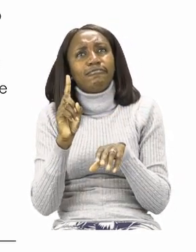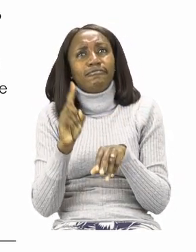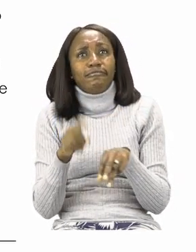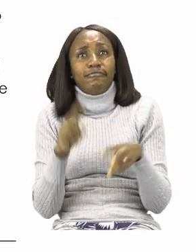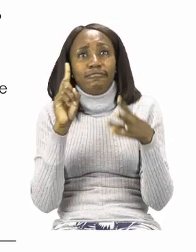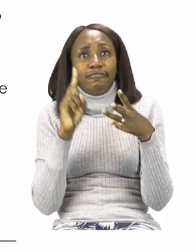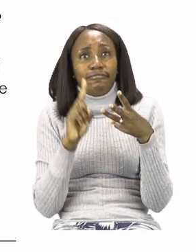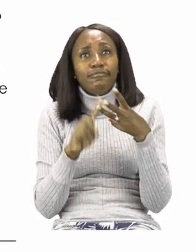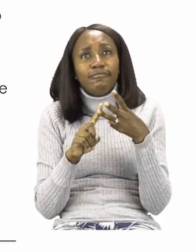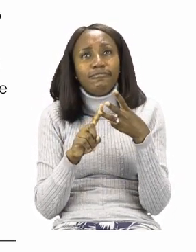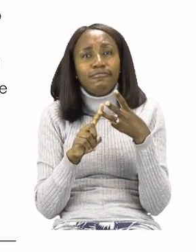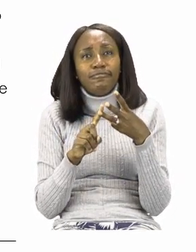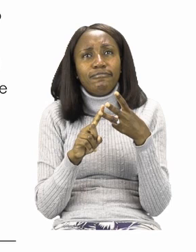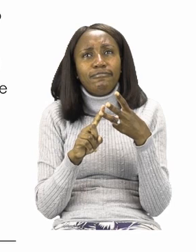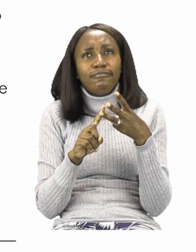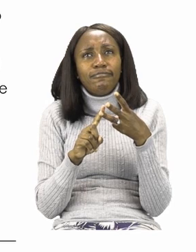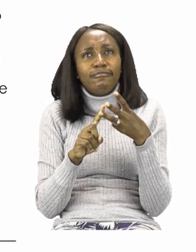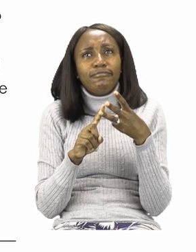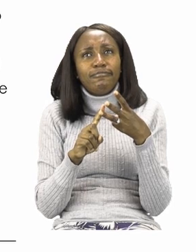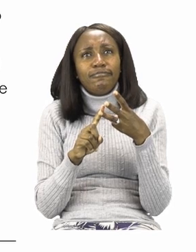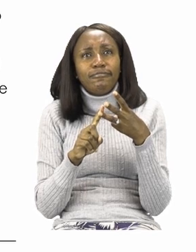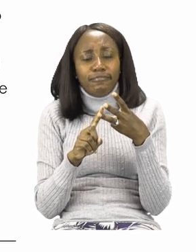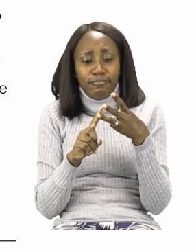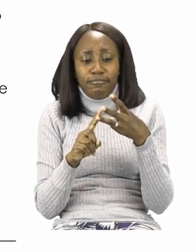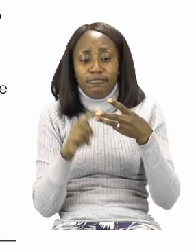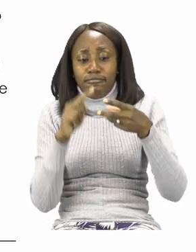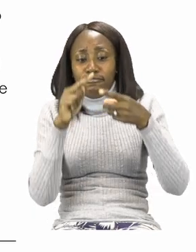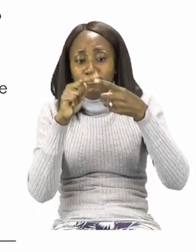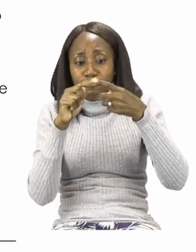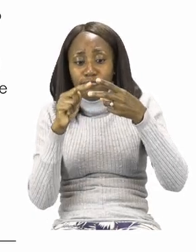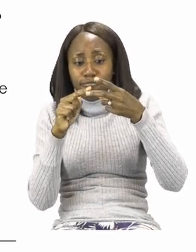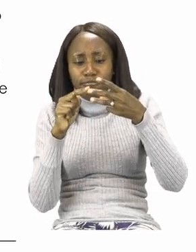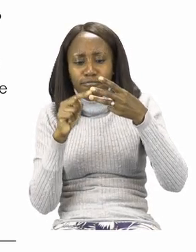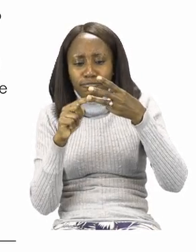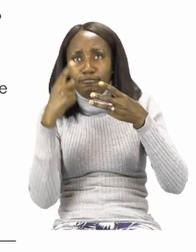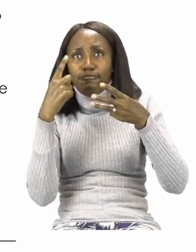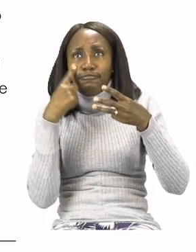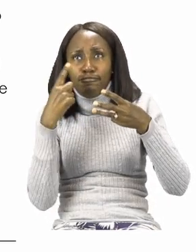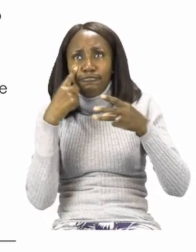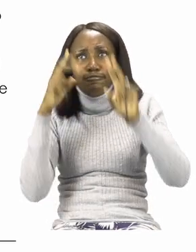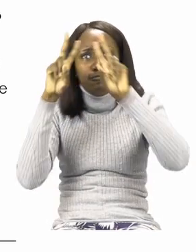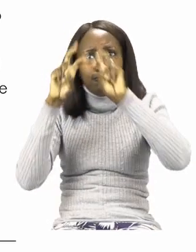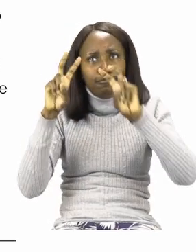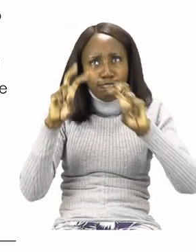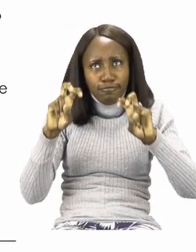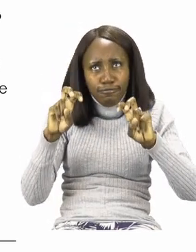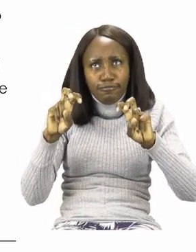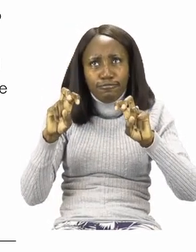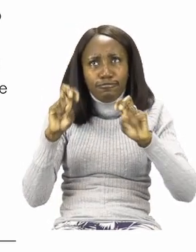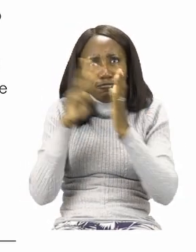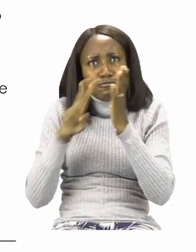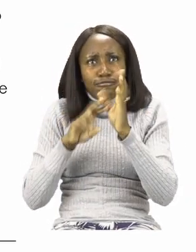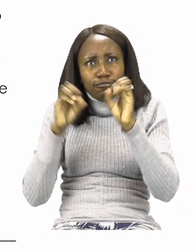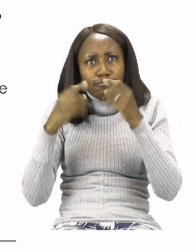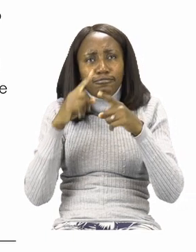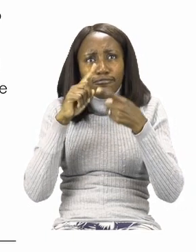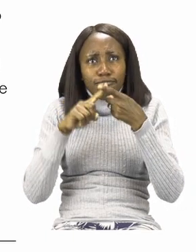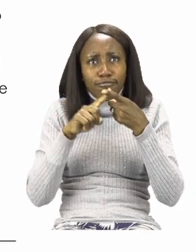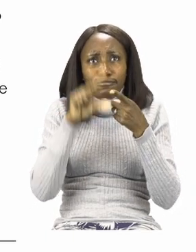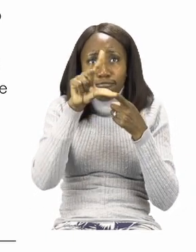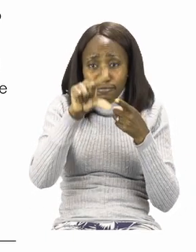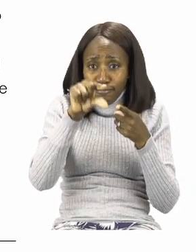Question number 3. Count how many times you read these words in the